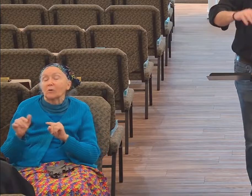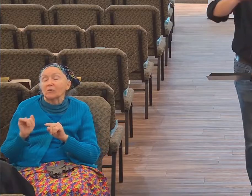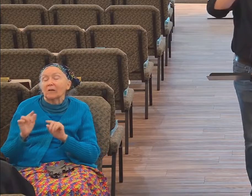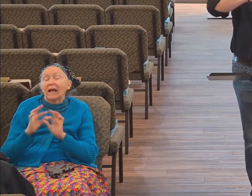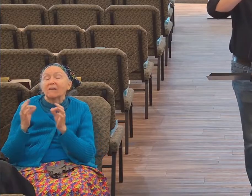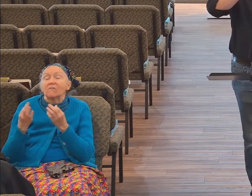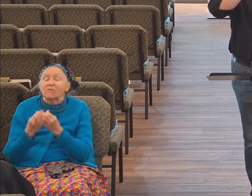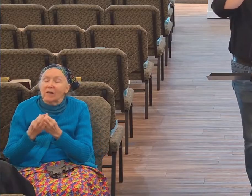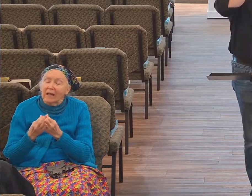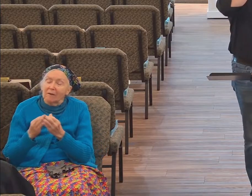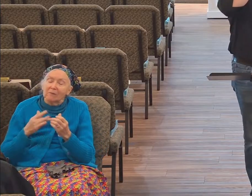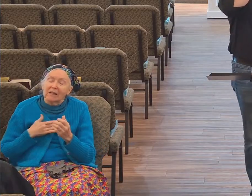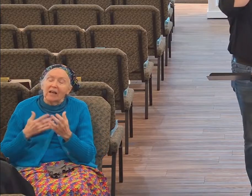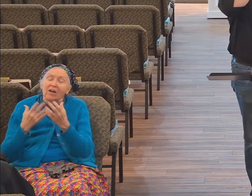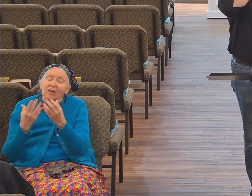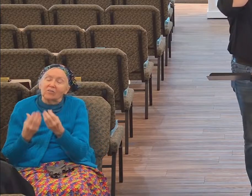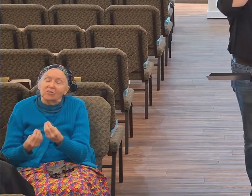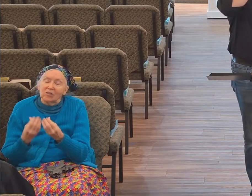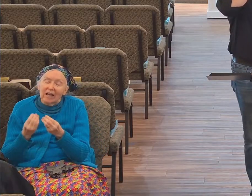intimate. What does that mean?